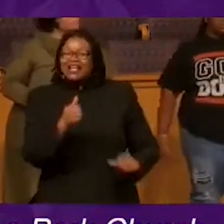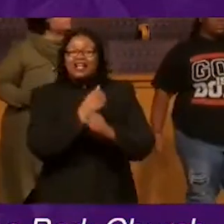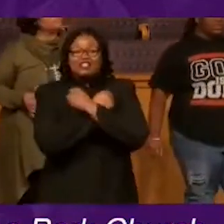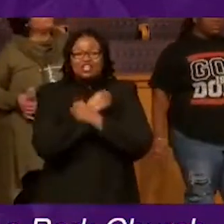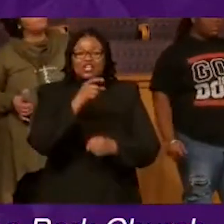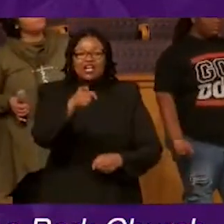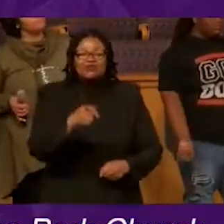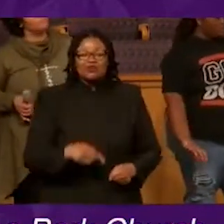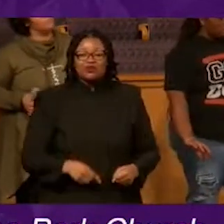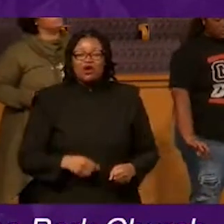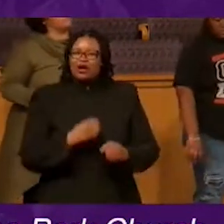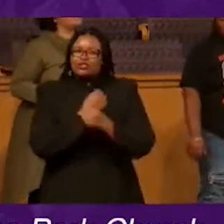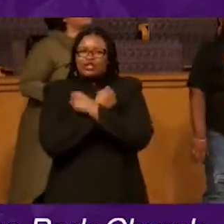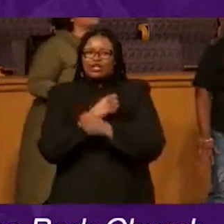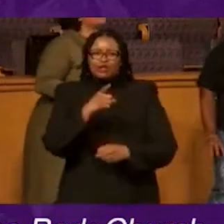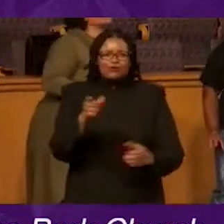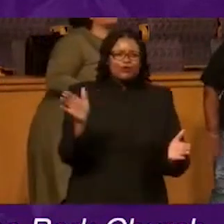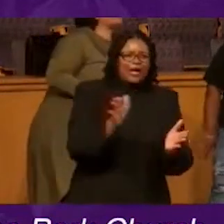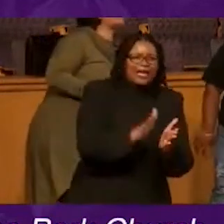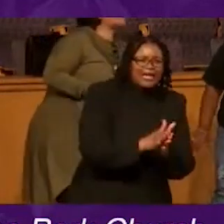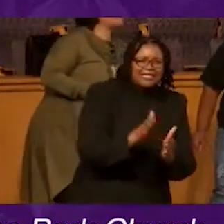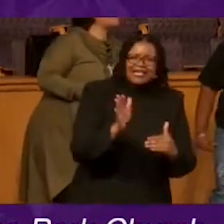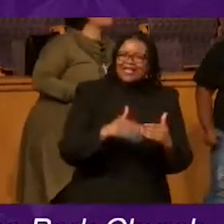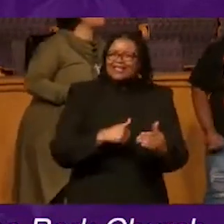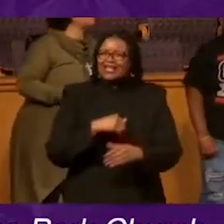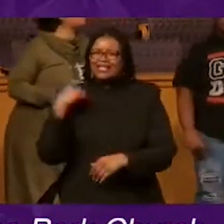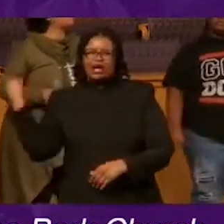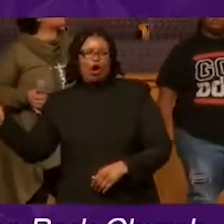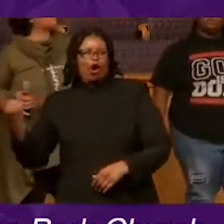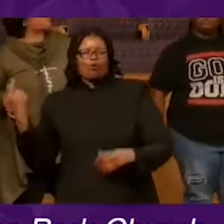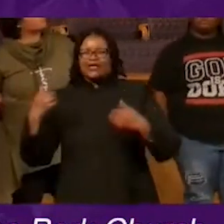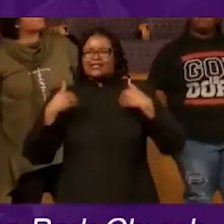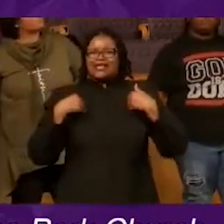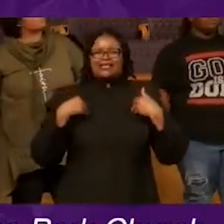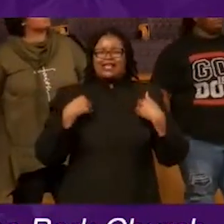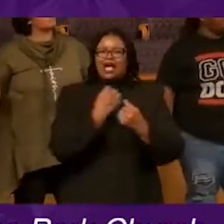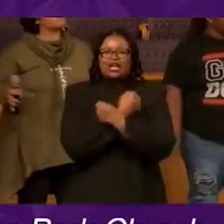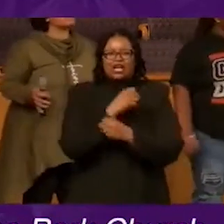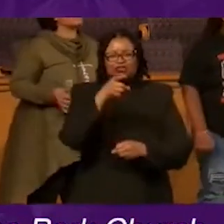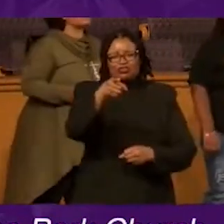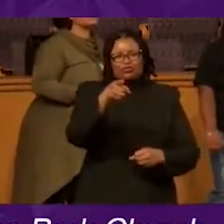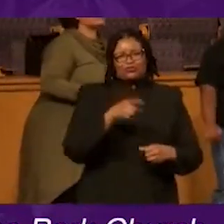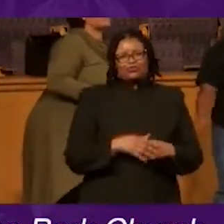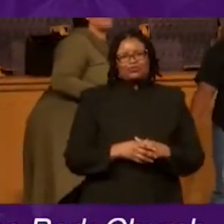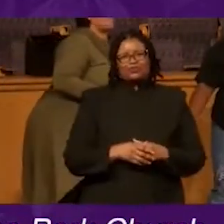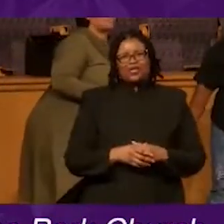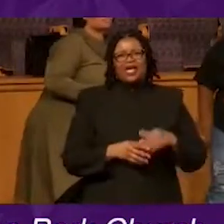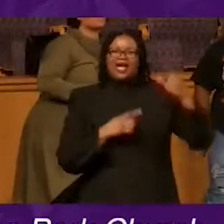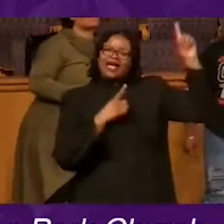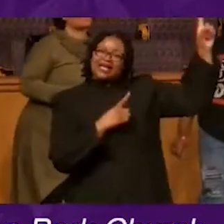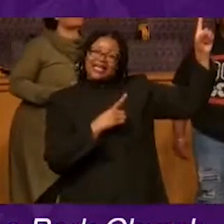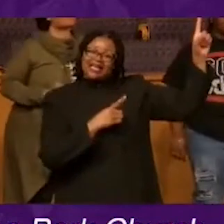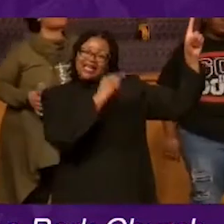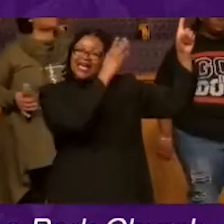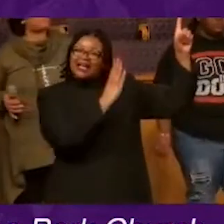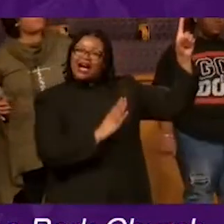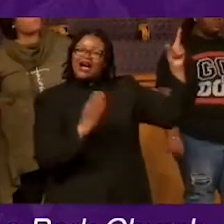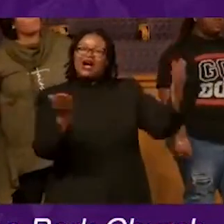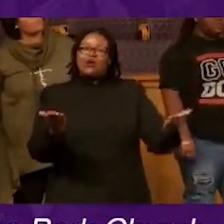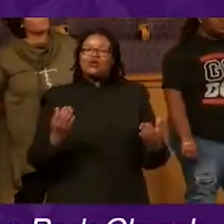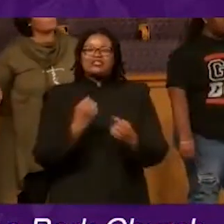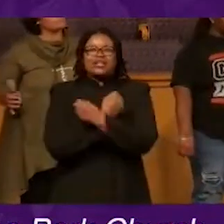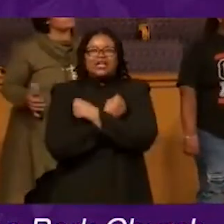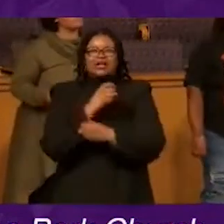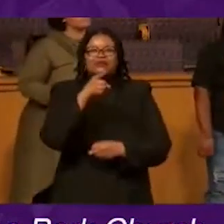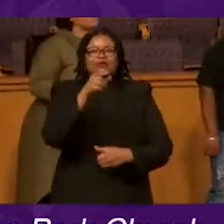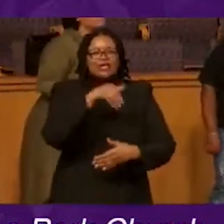or to even love you any less than he always has. And he wants to love you into the family of